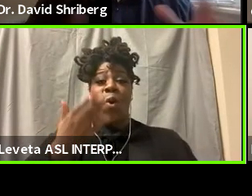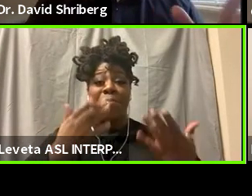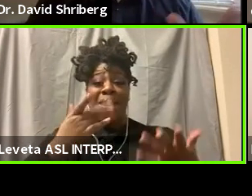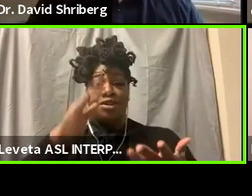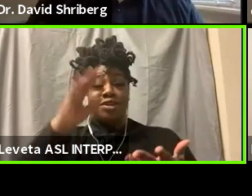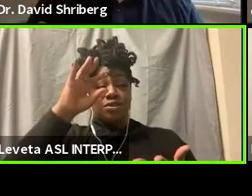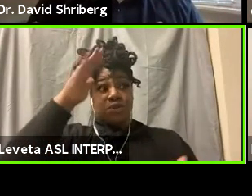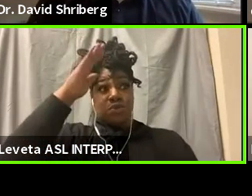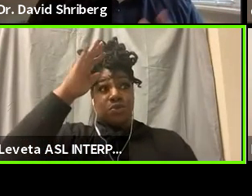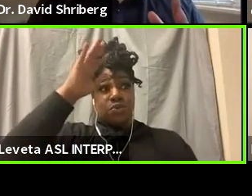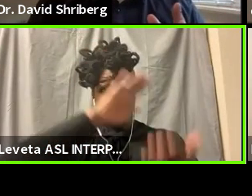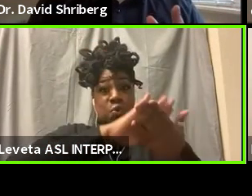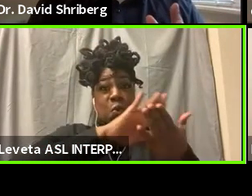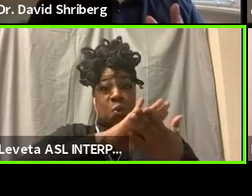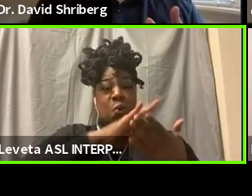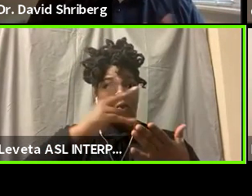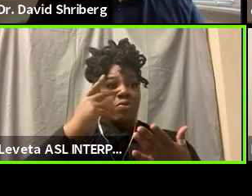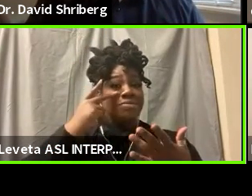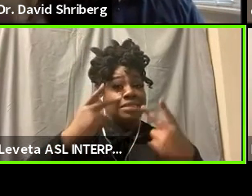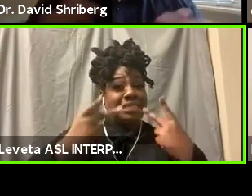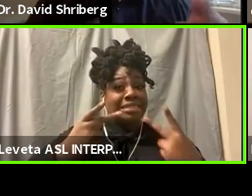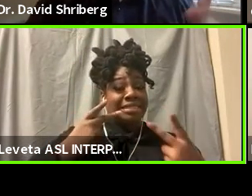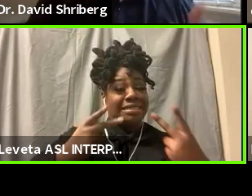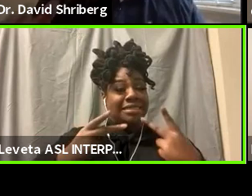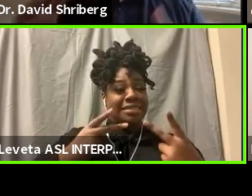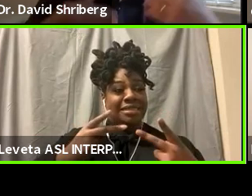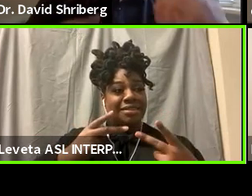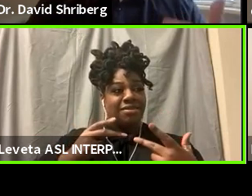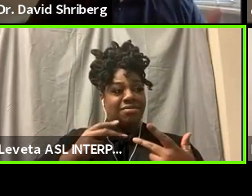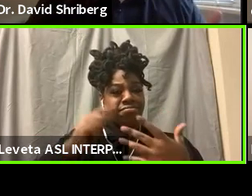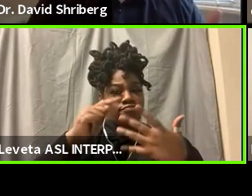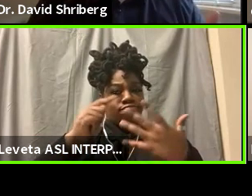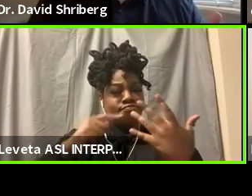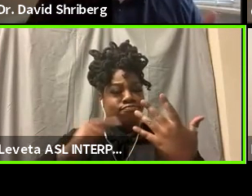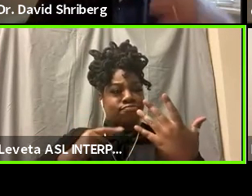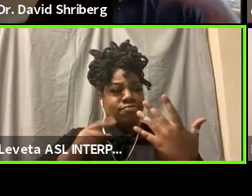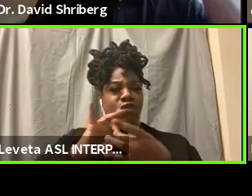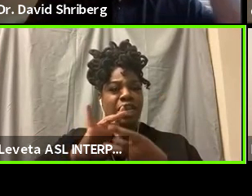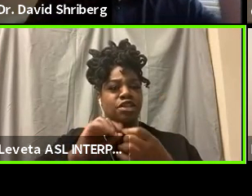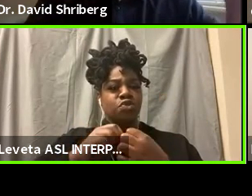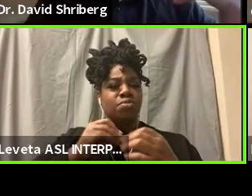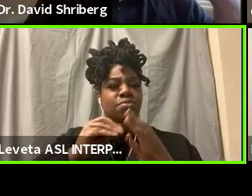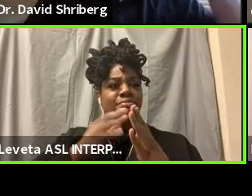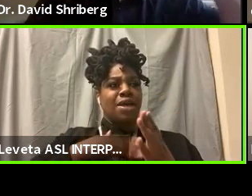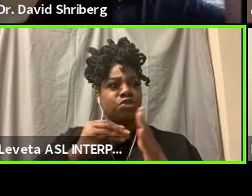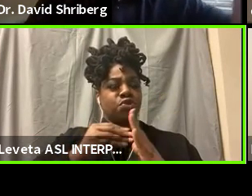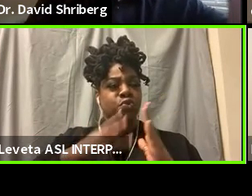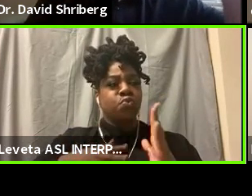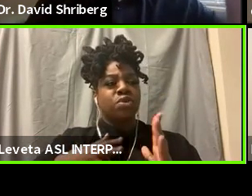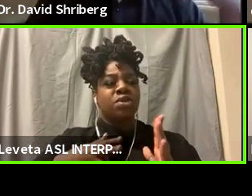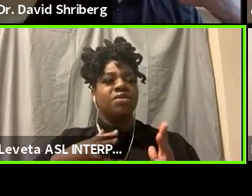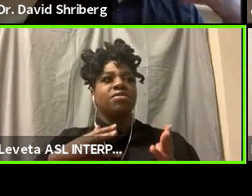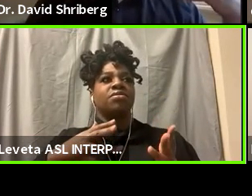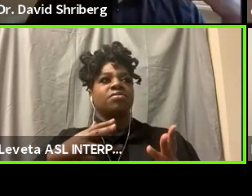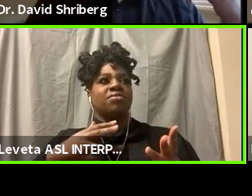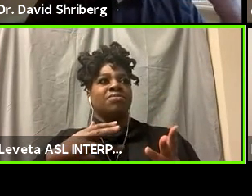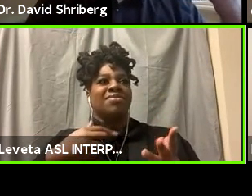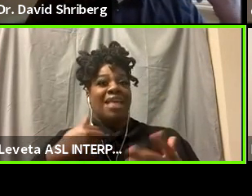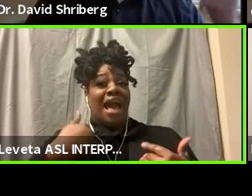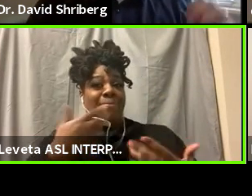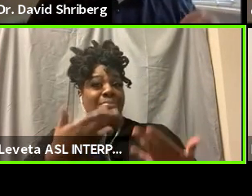a value in hearing from the school. So I think just kind of as a parent, trying to kind of see things from